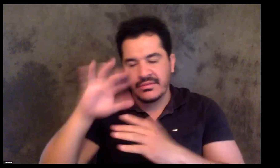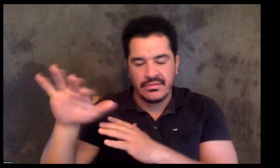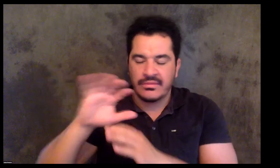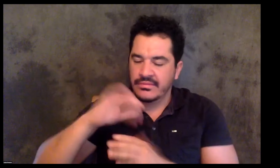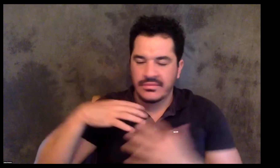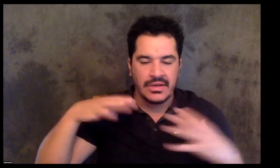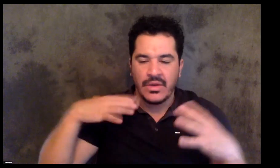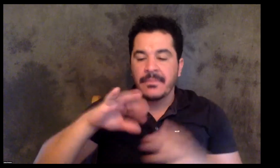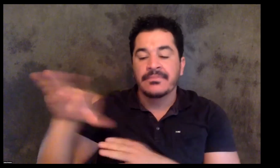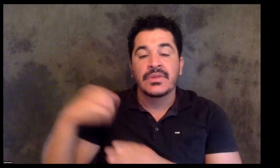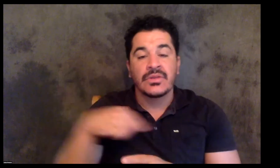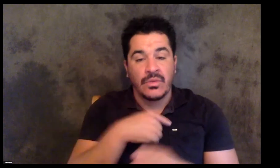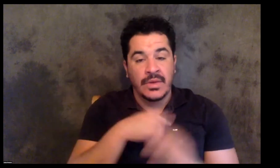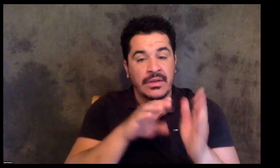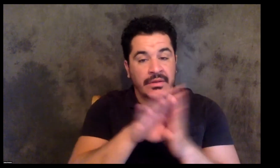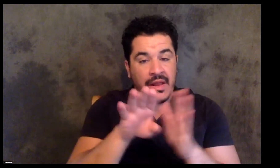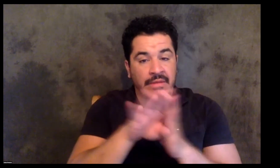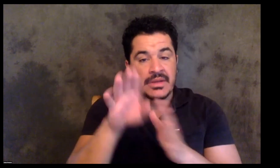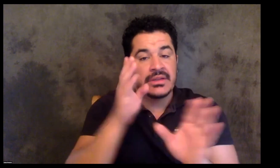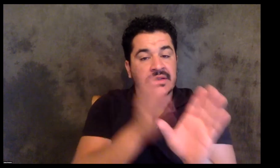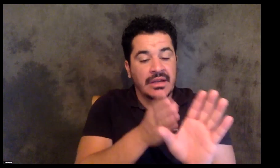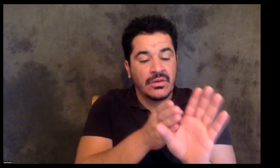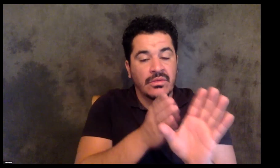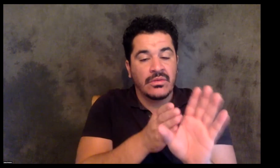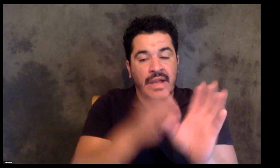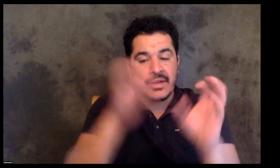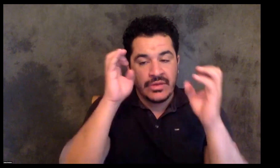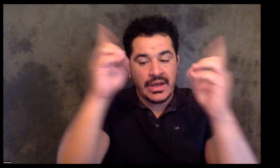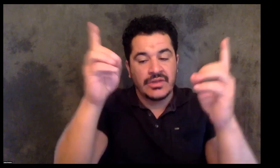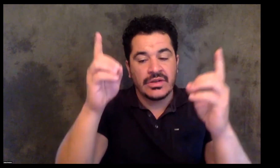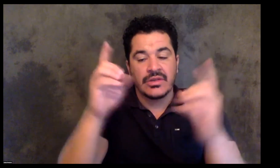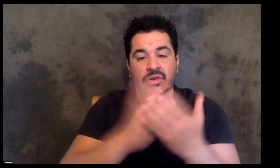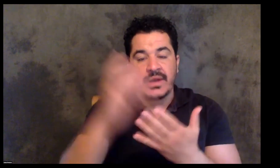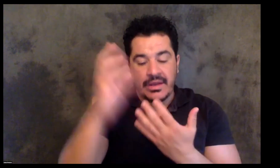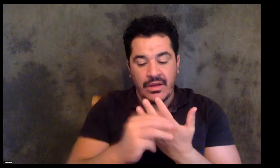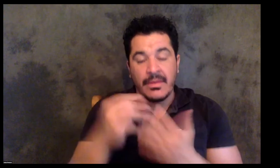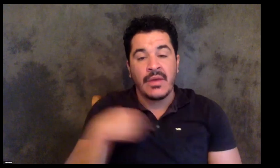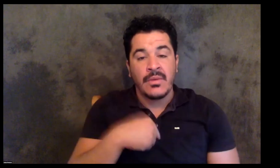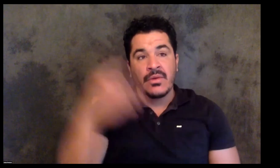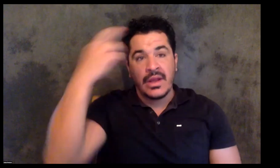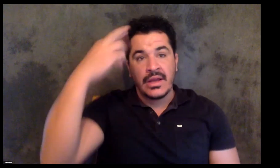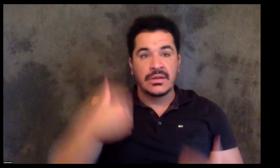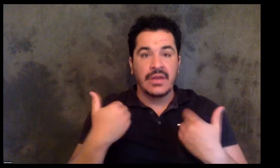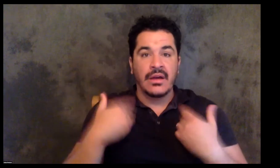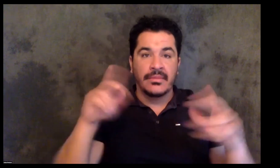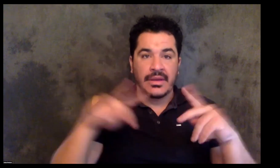the psychoeducation curriculum, and we realized that when young people could come to the beach, they could form these social connections. Social support would get